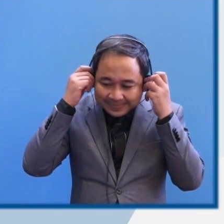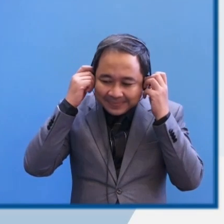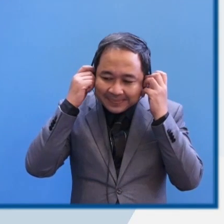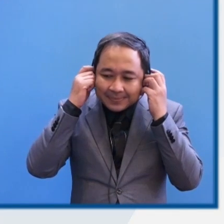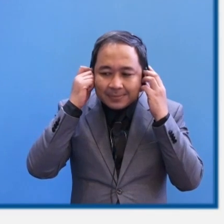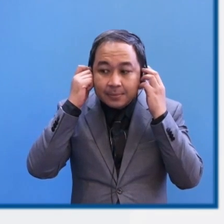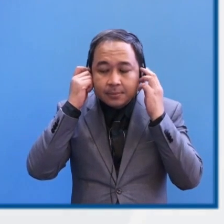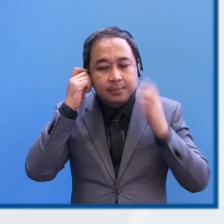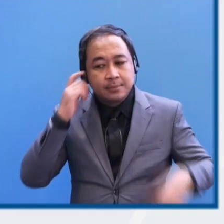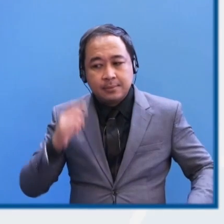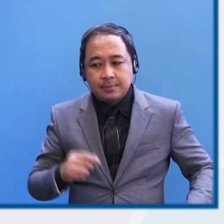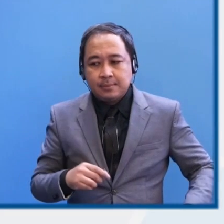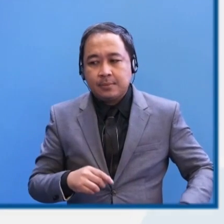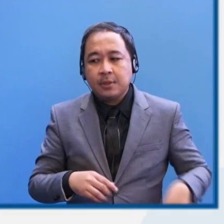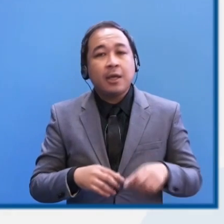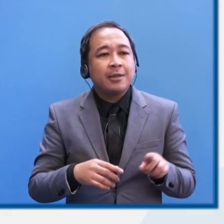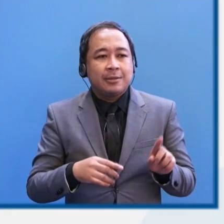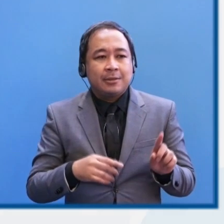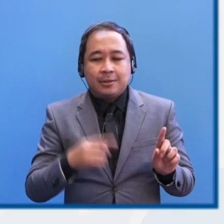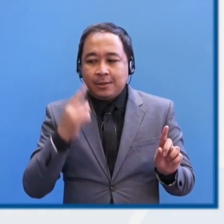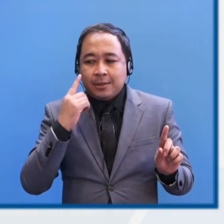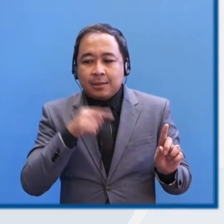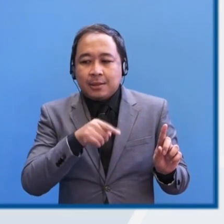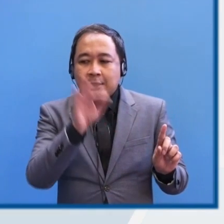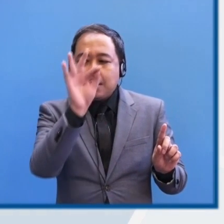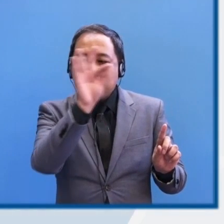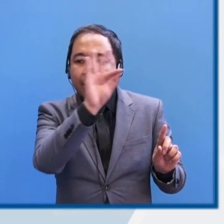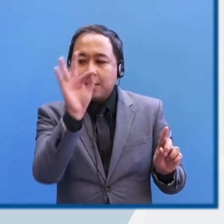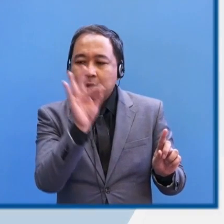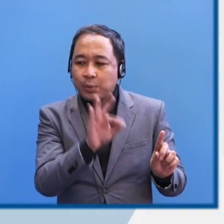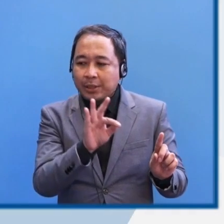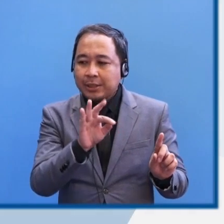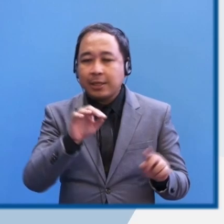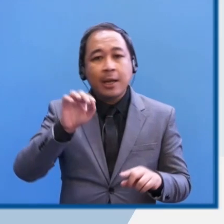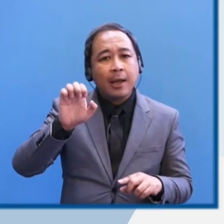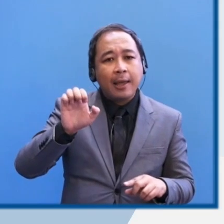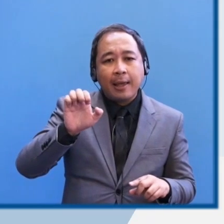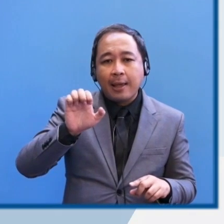with infectious diseases. So the question says, how are you considering